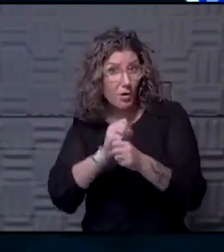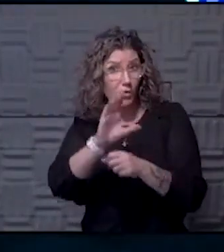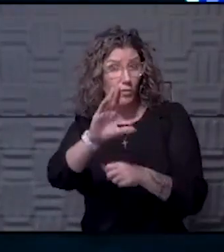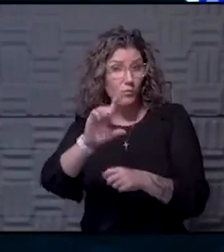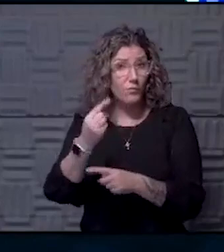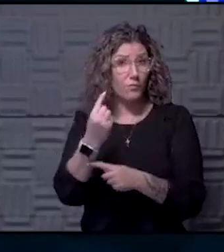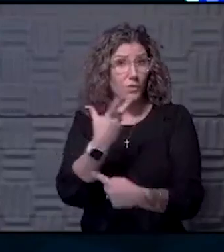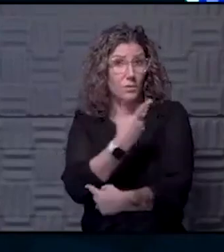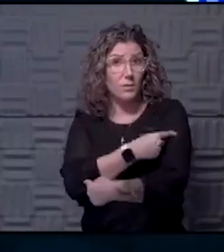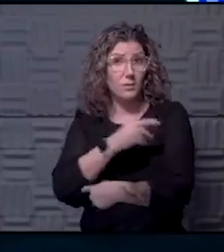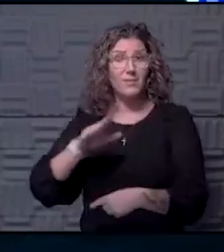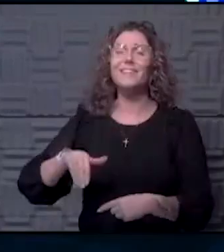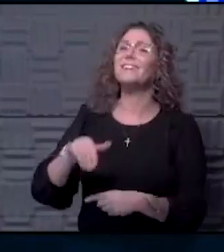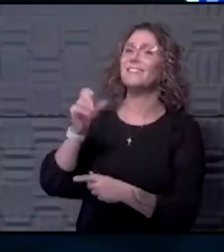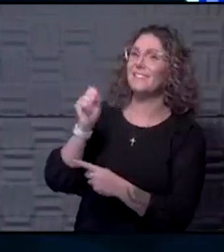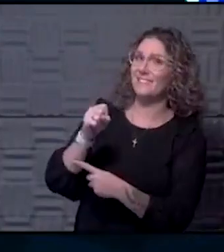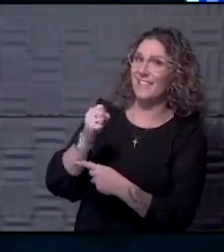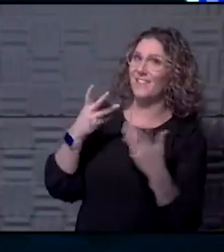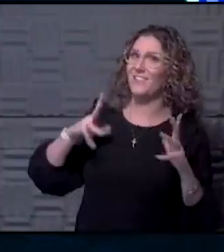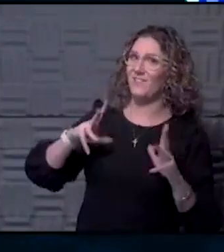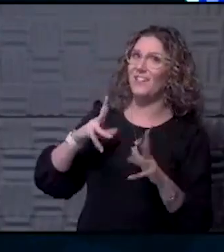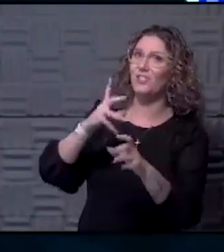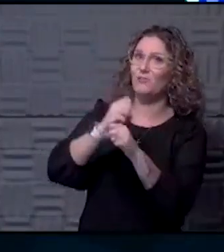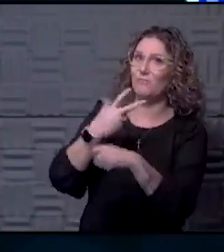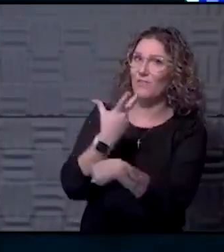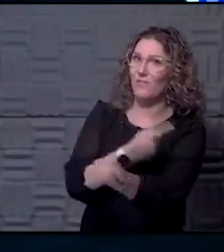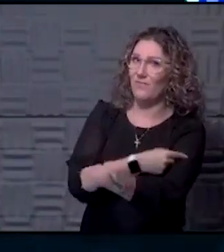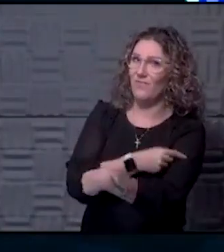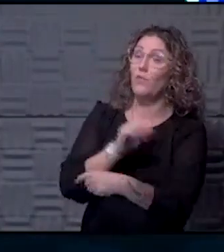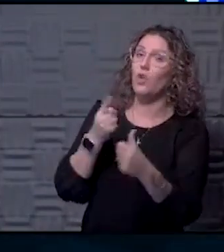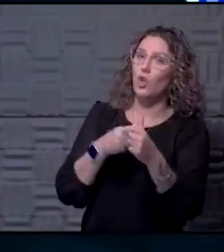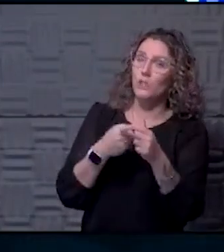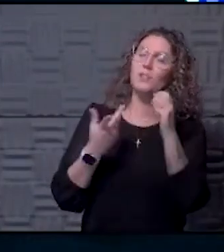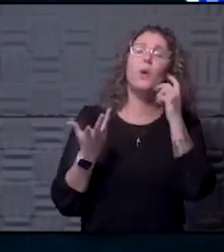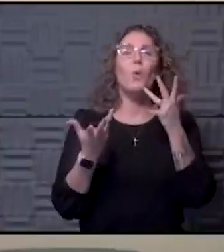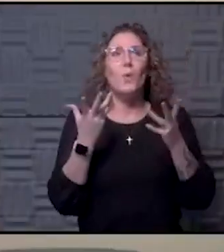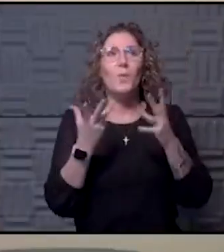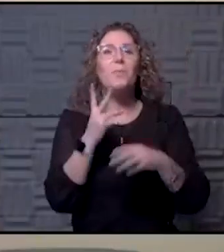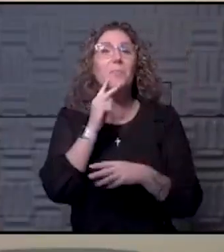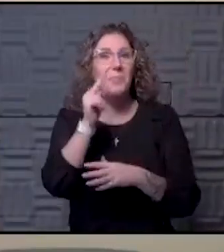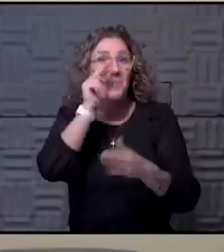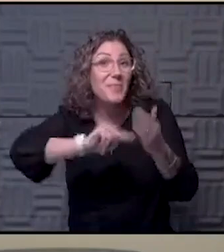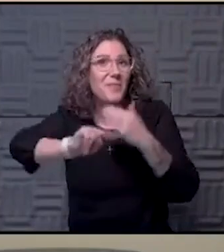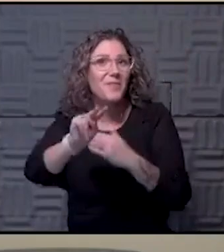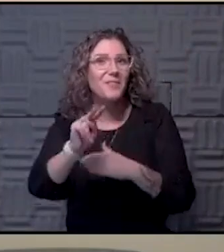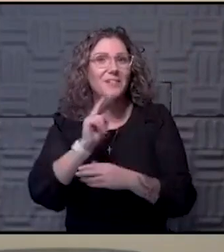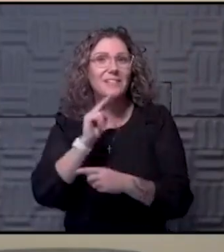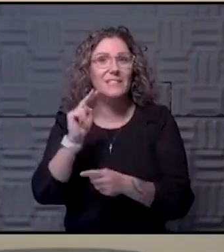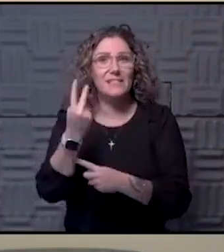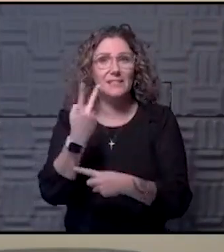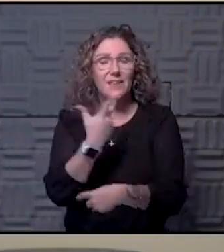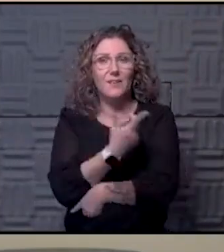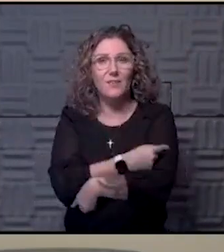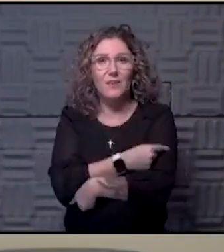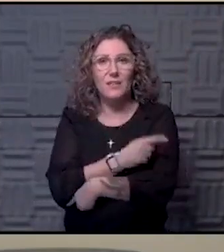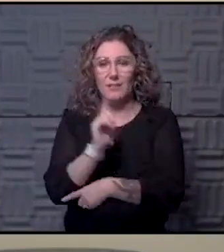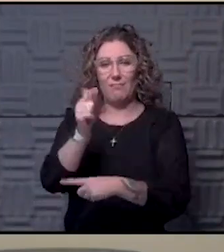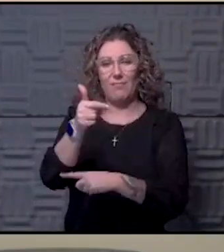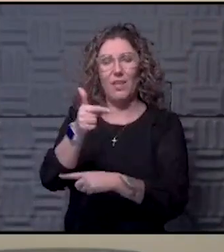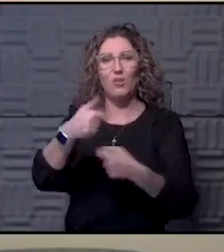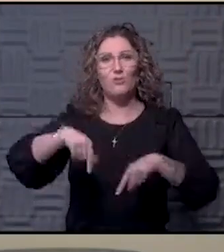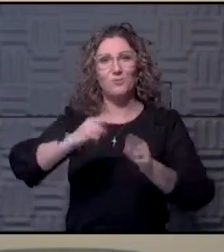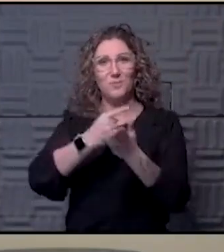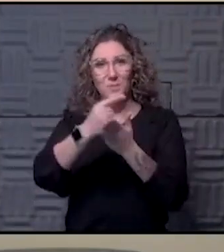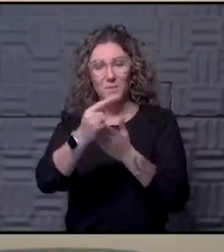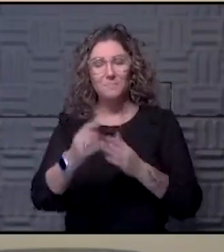vaccine? I have received my first vaccine, so it went well. I'm looking forward. I'll get my second vaccine later this week, and